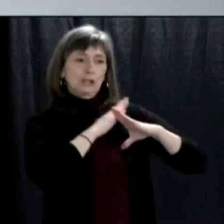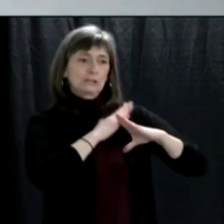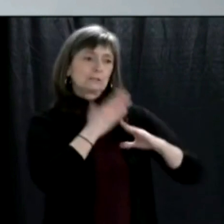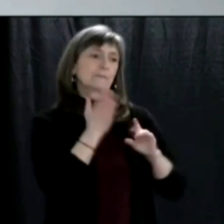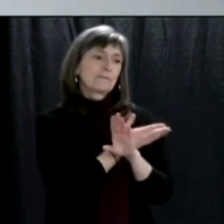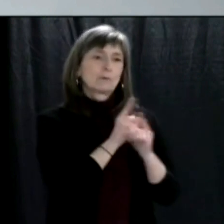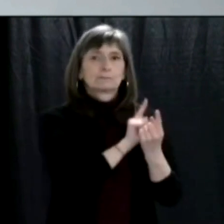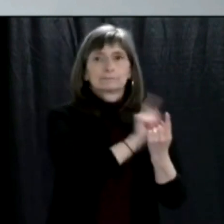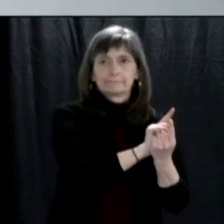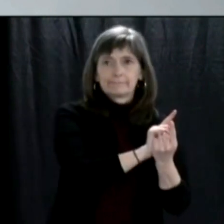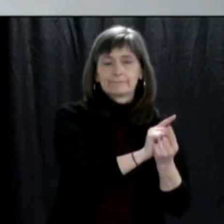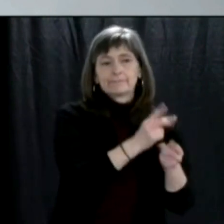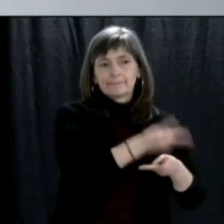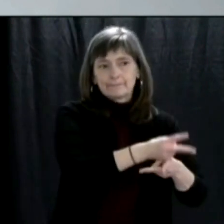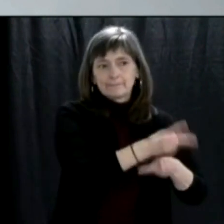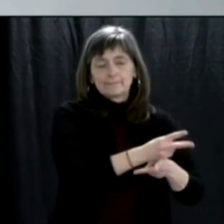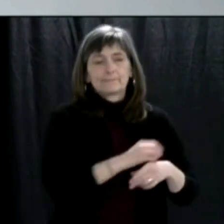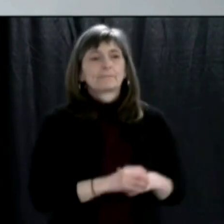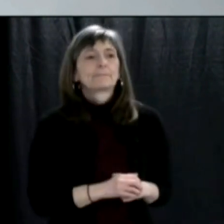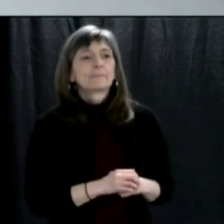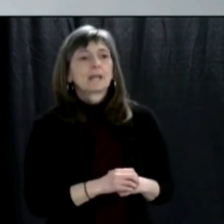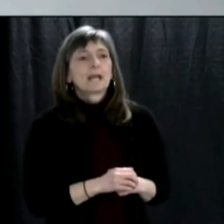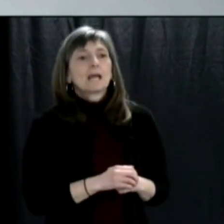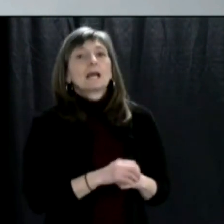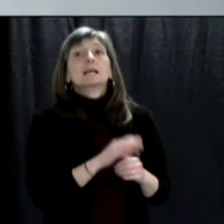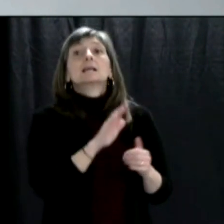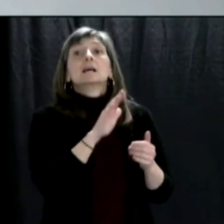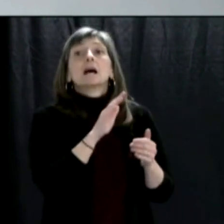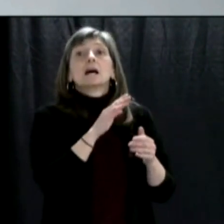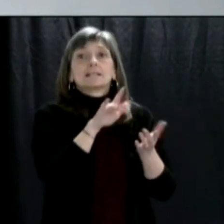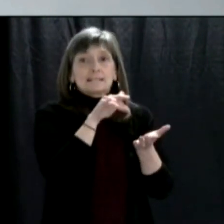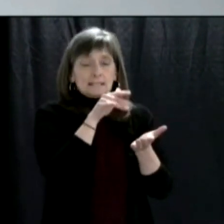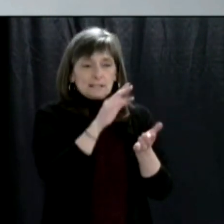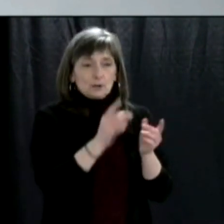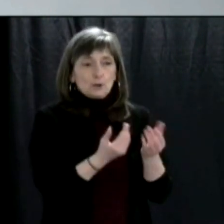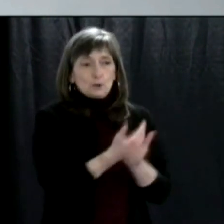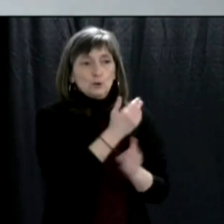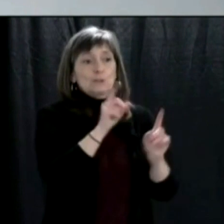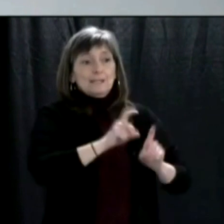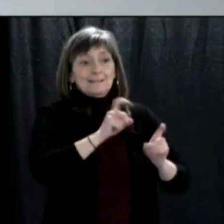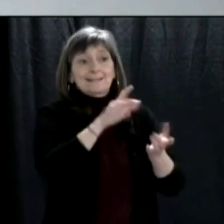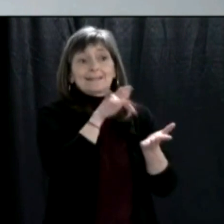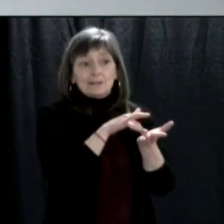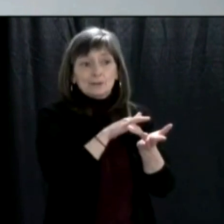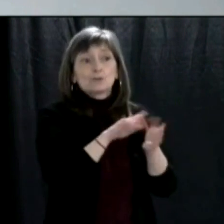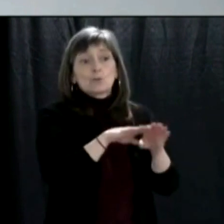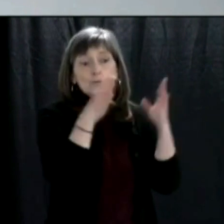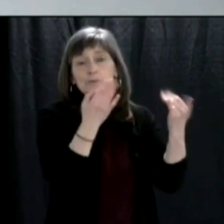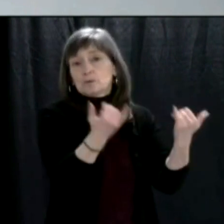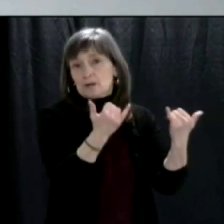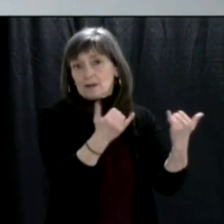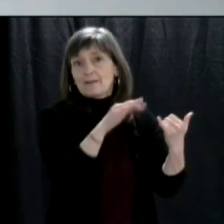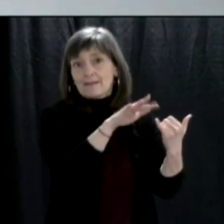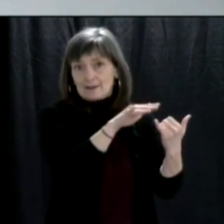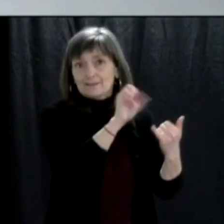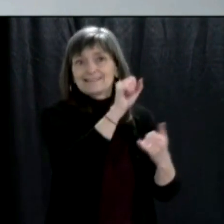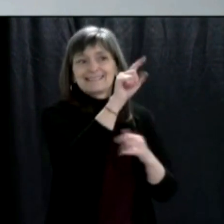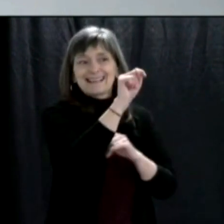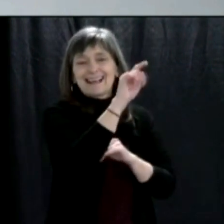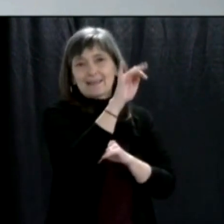testing and assessment center opened in St. Anthony today. This center will support the increased number of people requiring